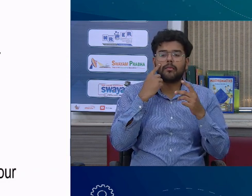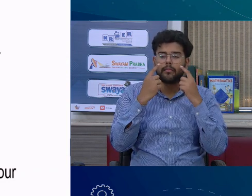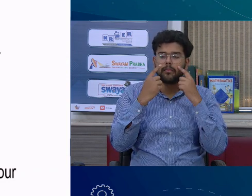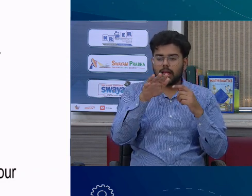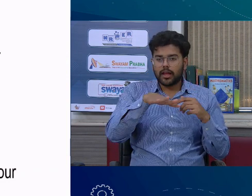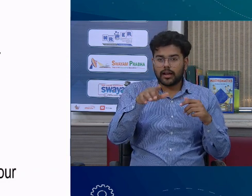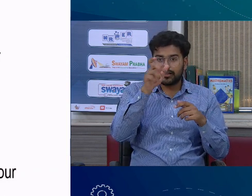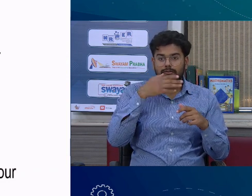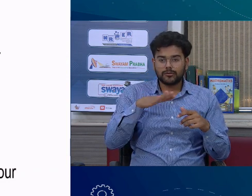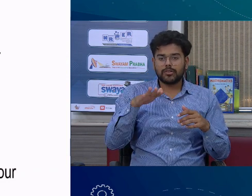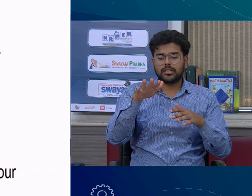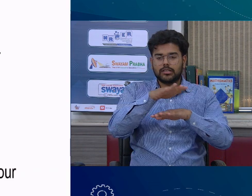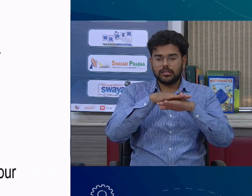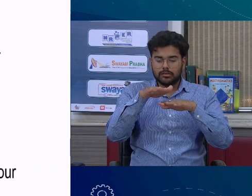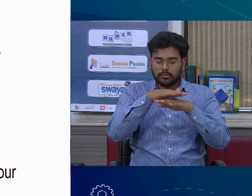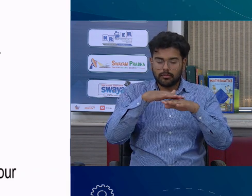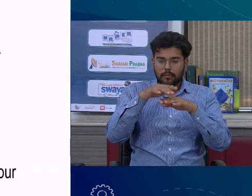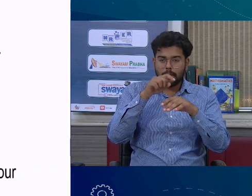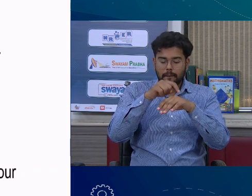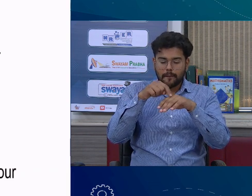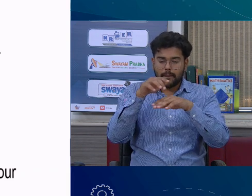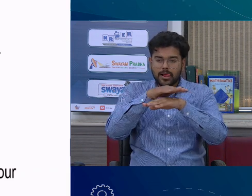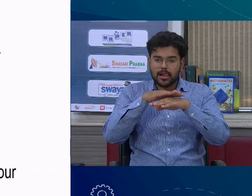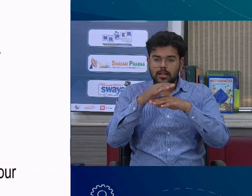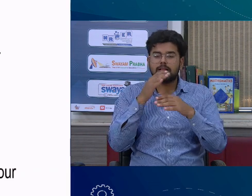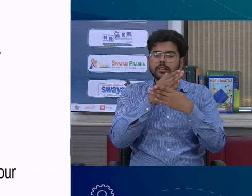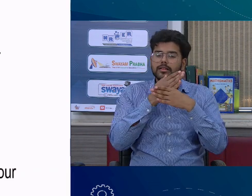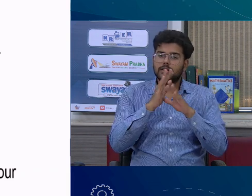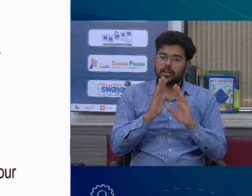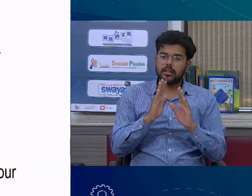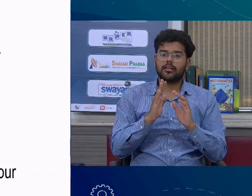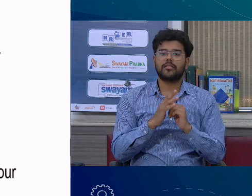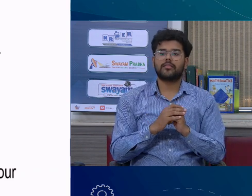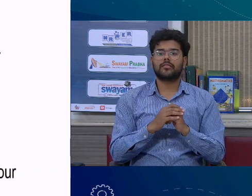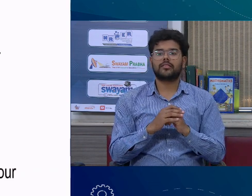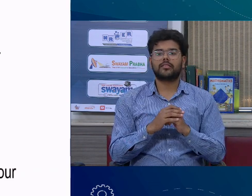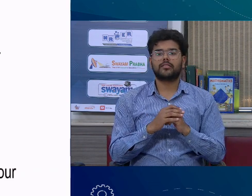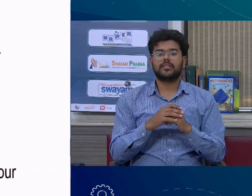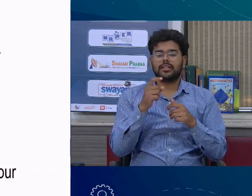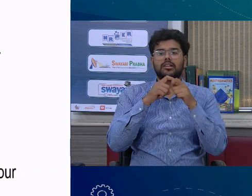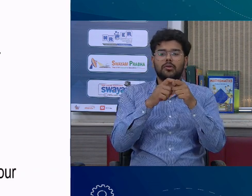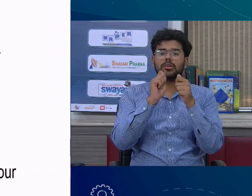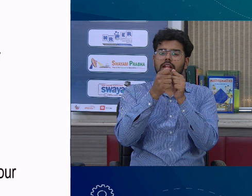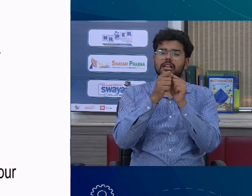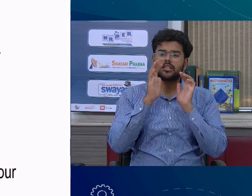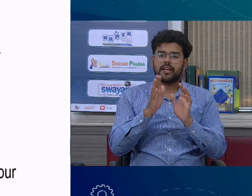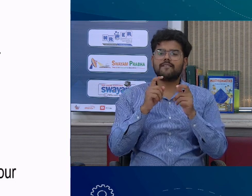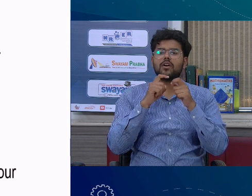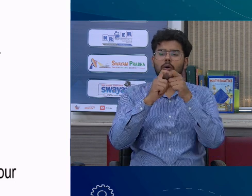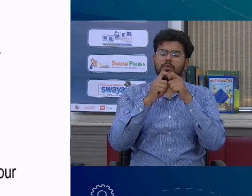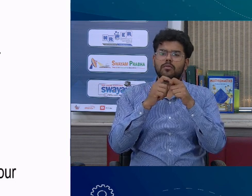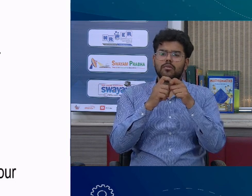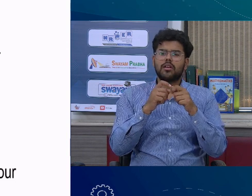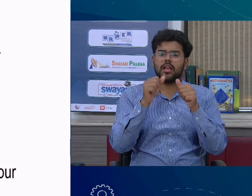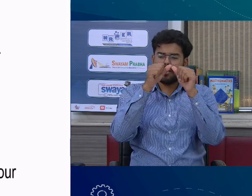share. And here, like the first one option that I have, reading is fun, the questions are modified. So instead of giving them options, just